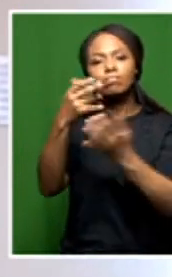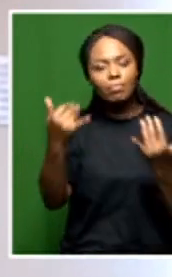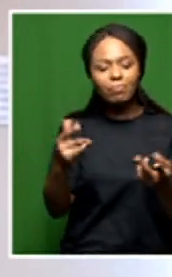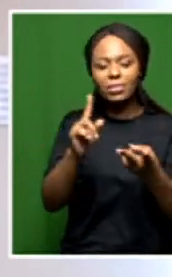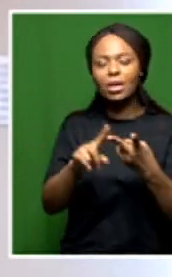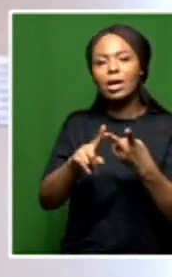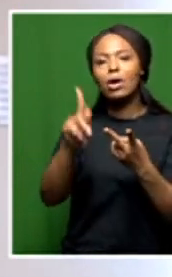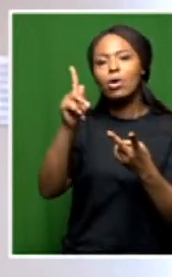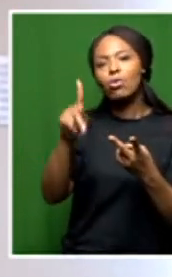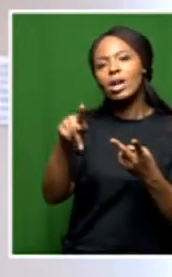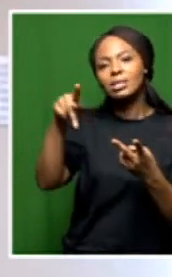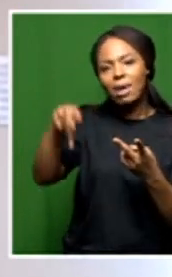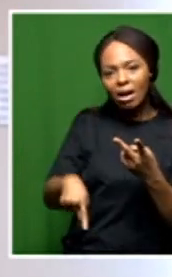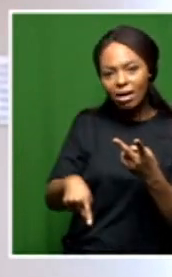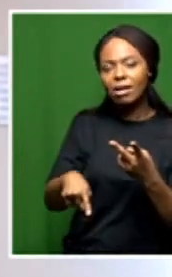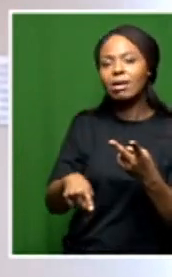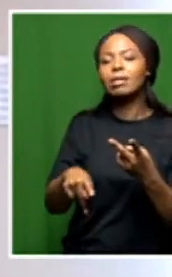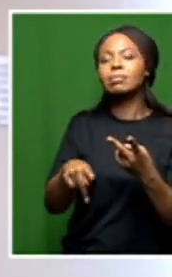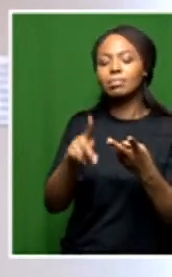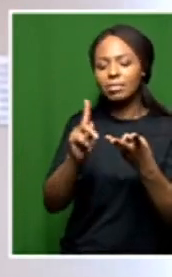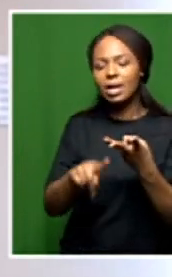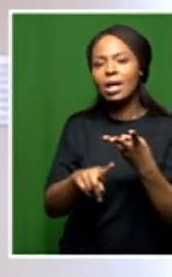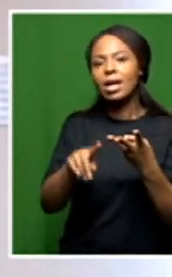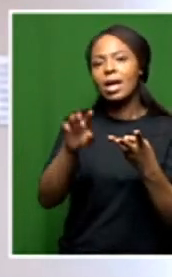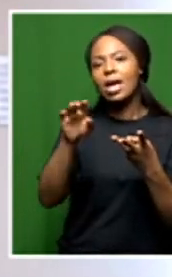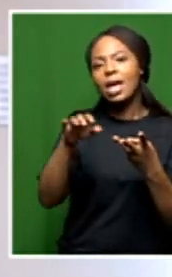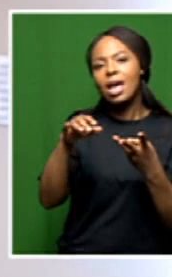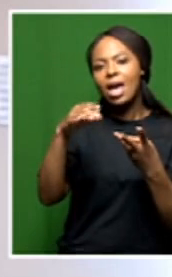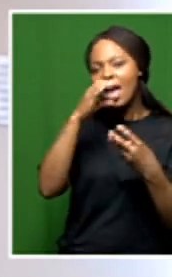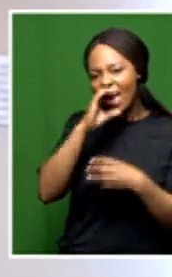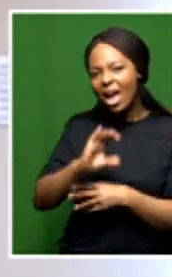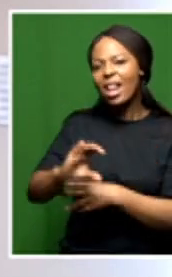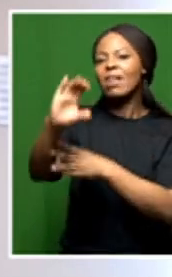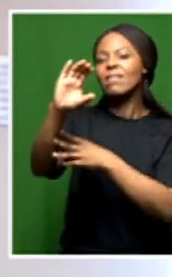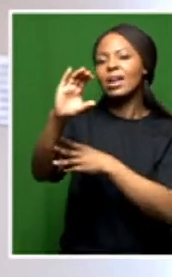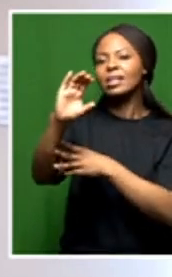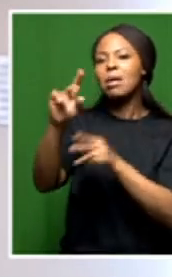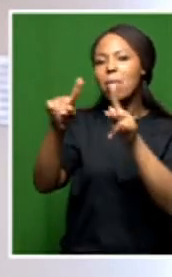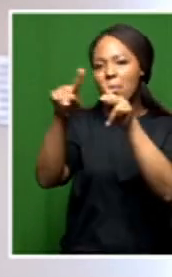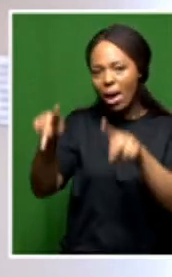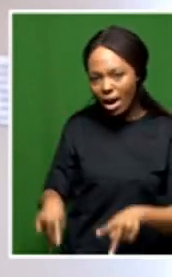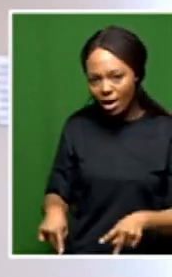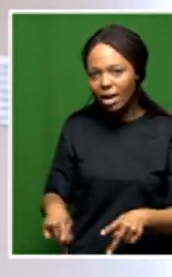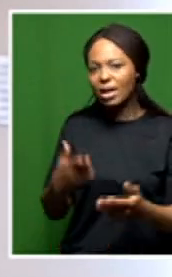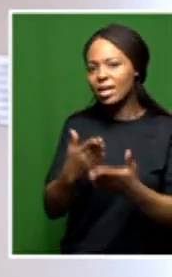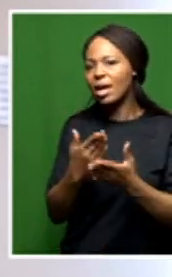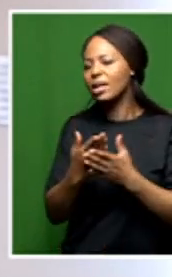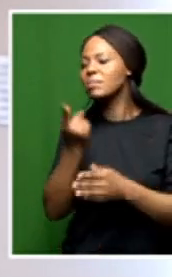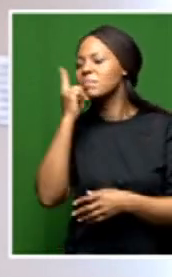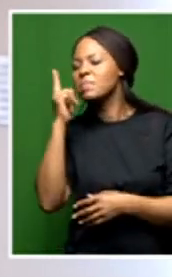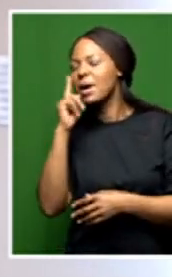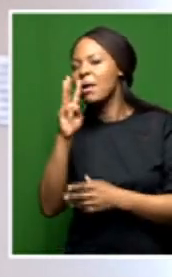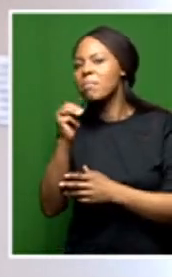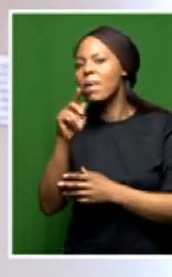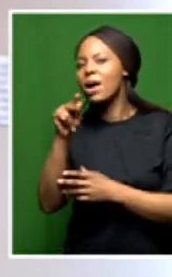one of the big 5. If you go to Elephant Park, you can actually experience even the marine protected areas and see